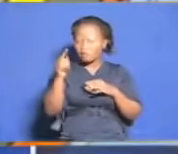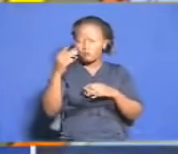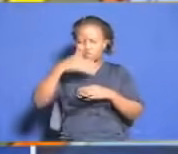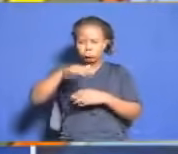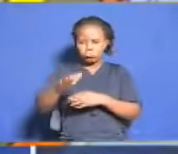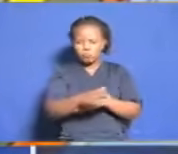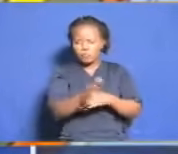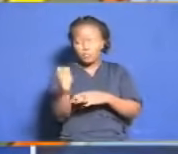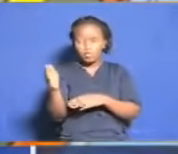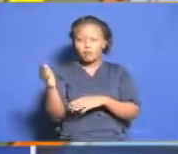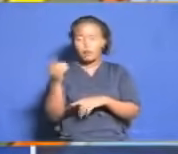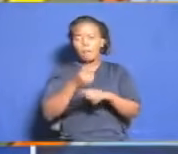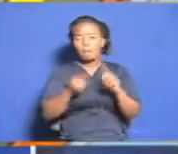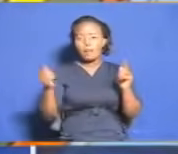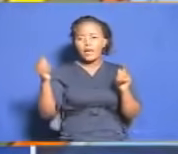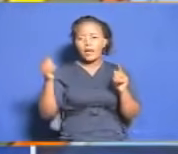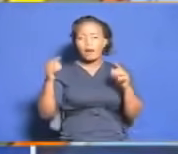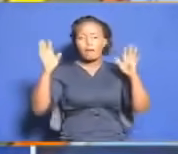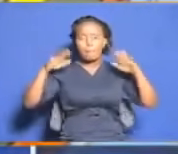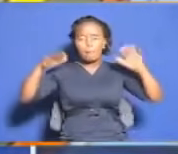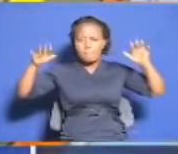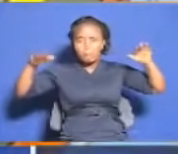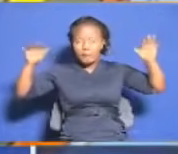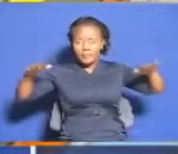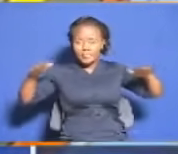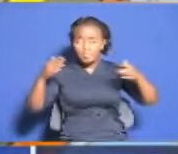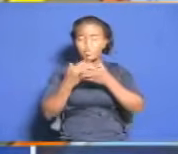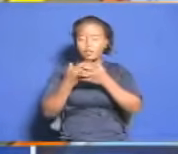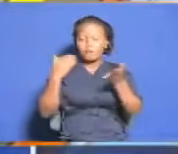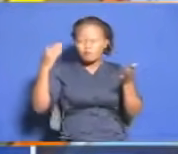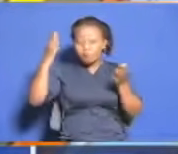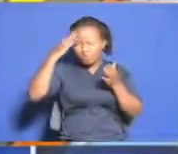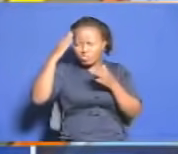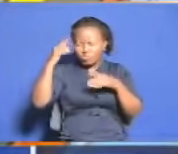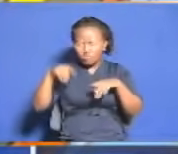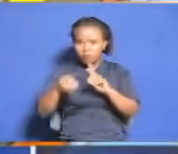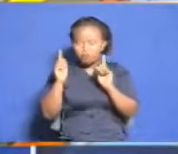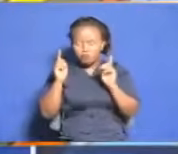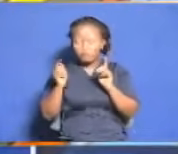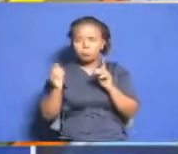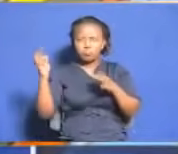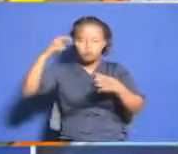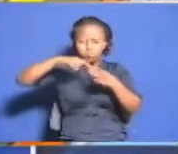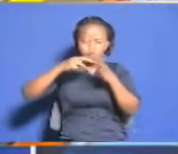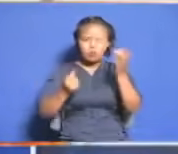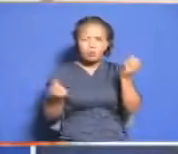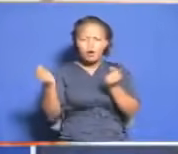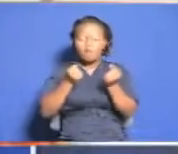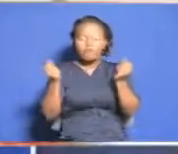by an eagle, and before he knew it, the serpent slithered into his car and bit him.